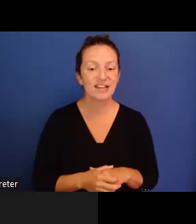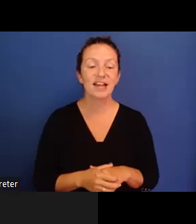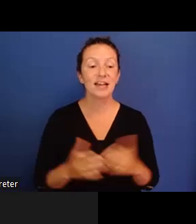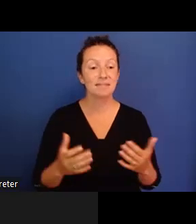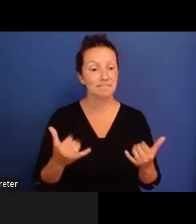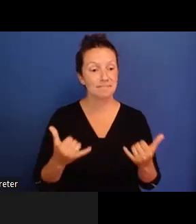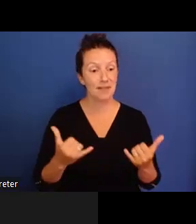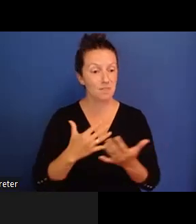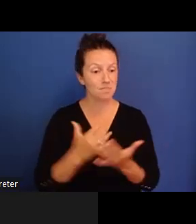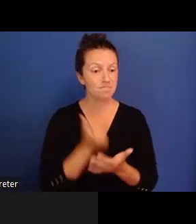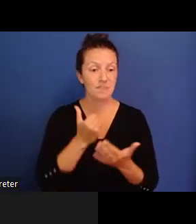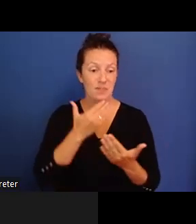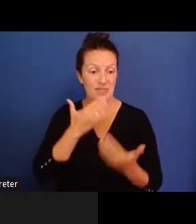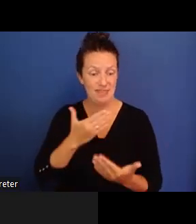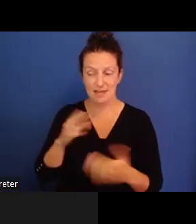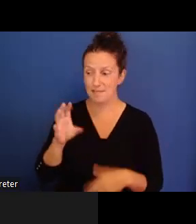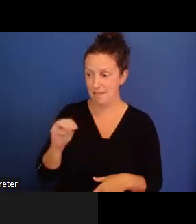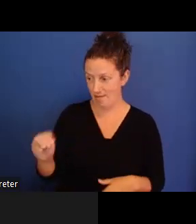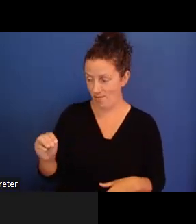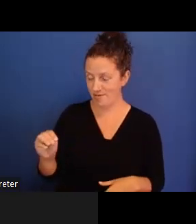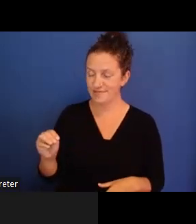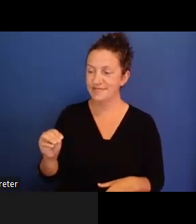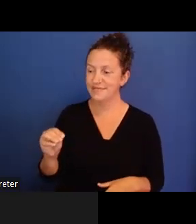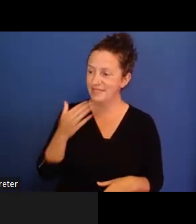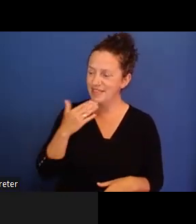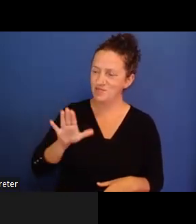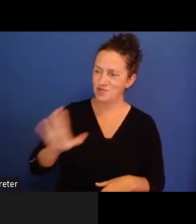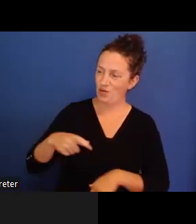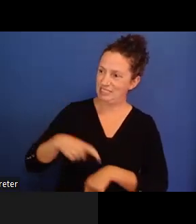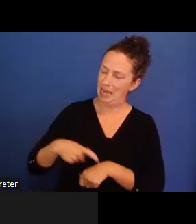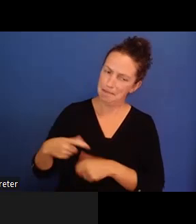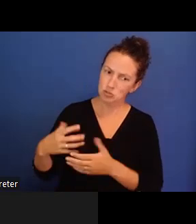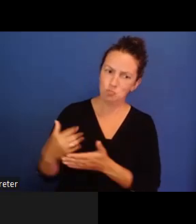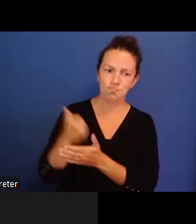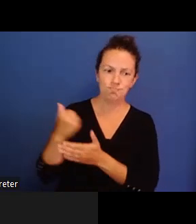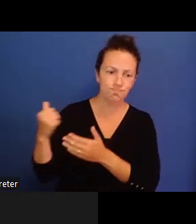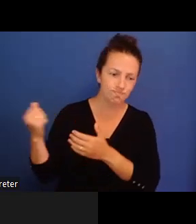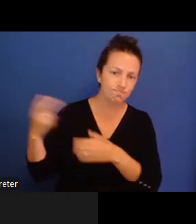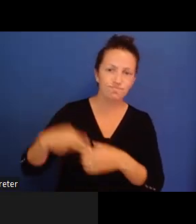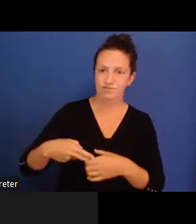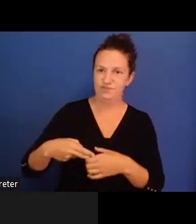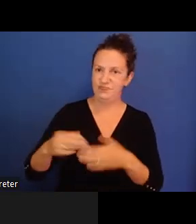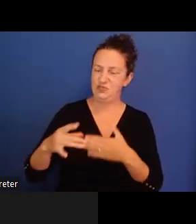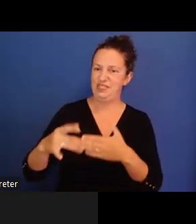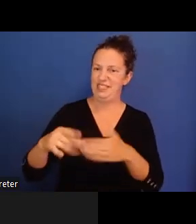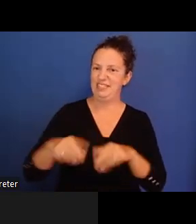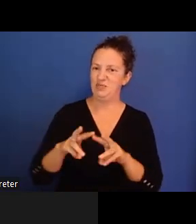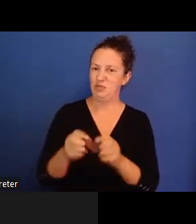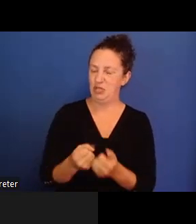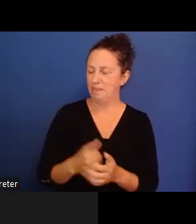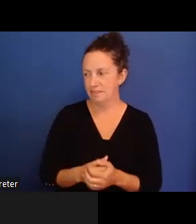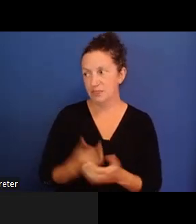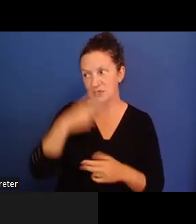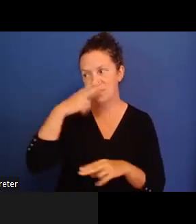thank Michael for taking his time and for co-presenting with me. This was a lot of fun. We should do it